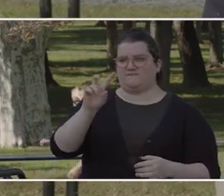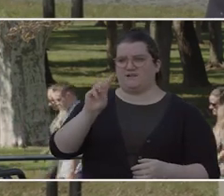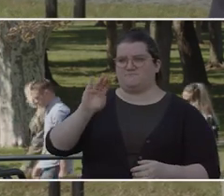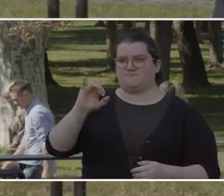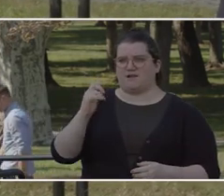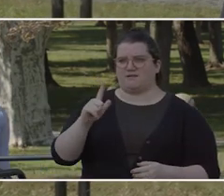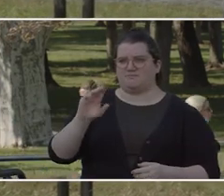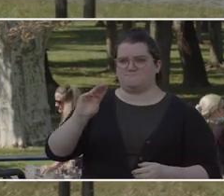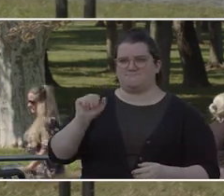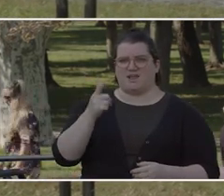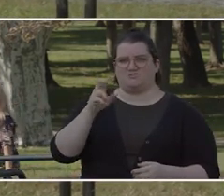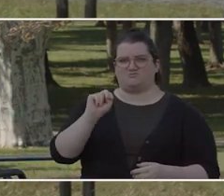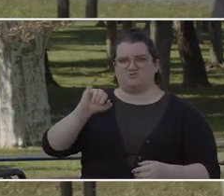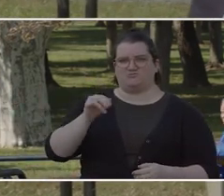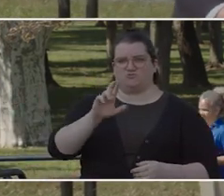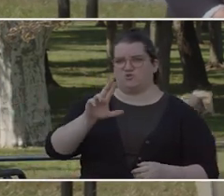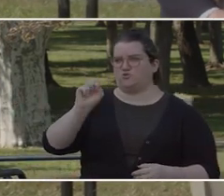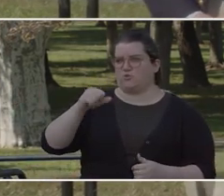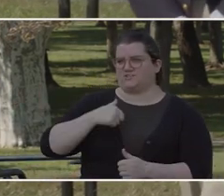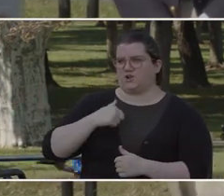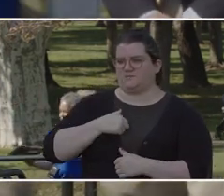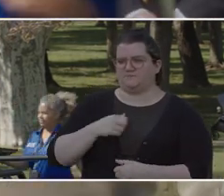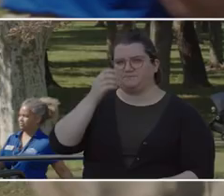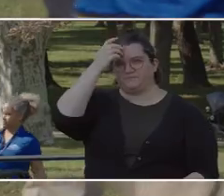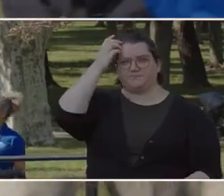Jr., United States Army.